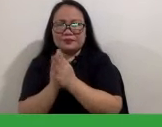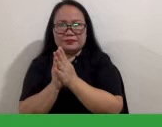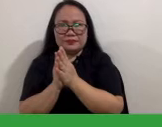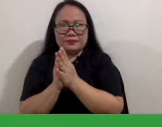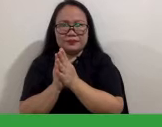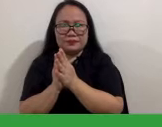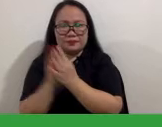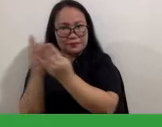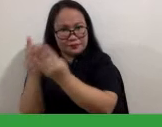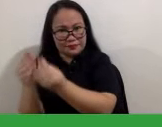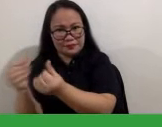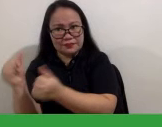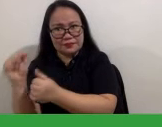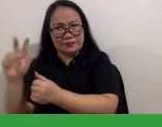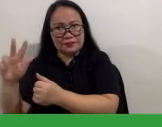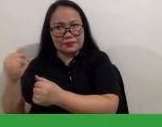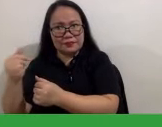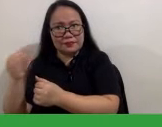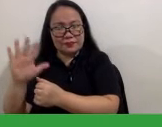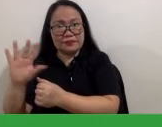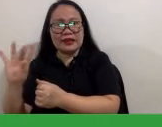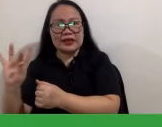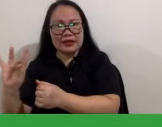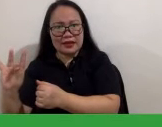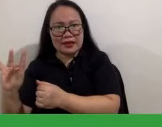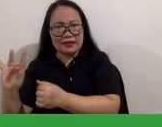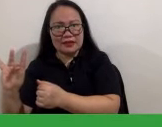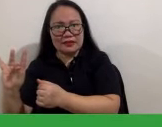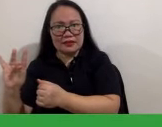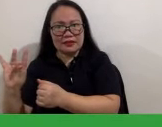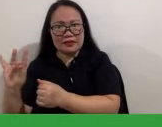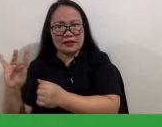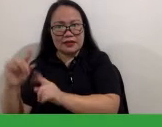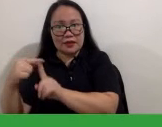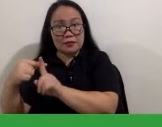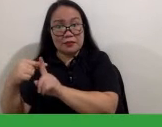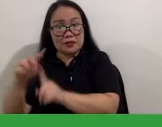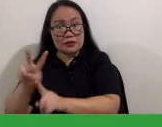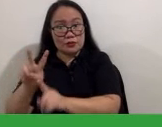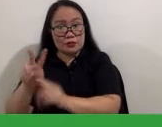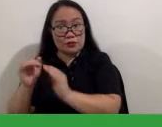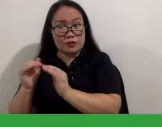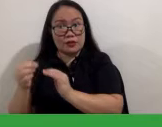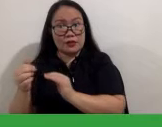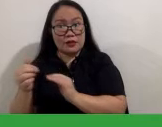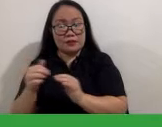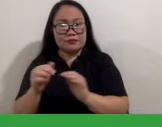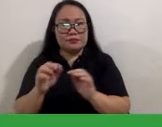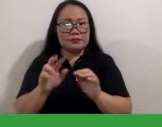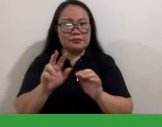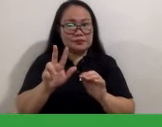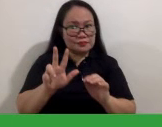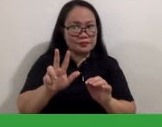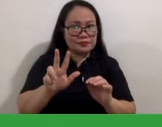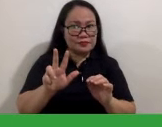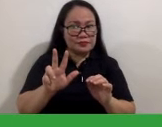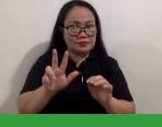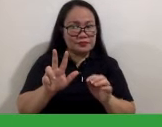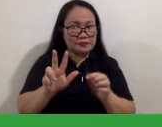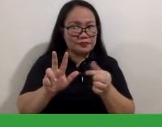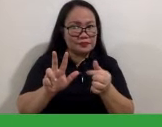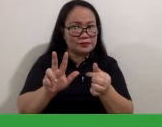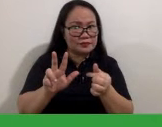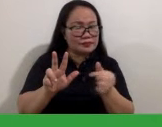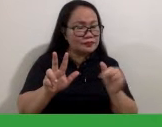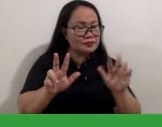Okay? So, let us solve. 3 plus 5 is equal to 8 plus 2. And then on the right side of the equation, we